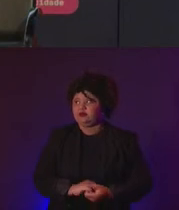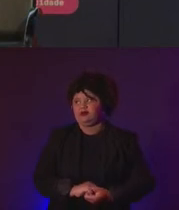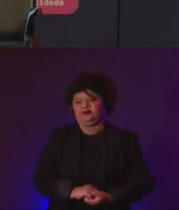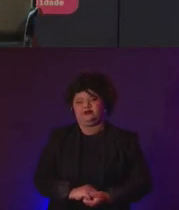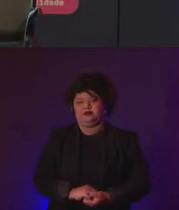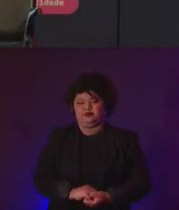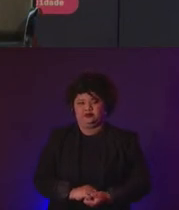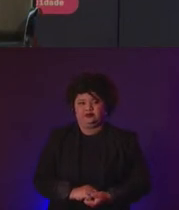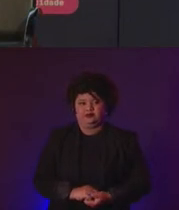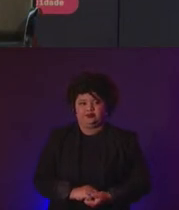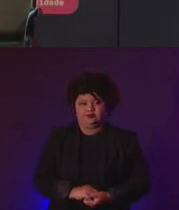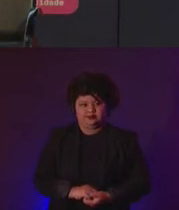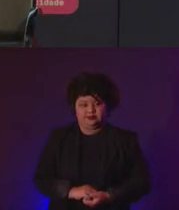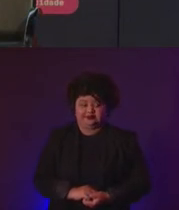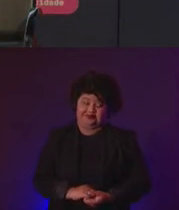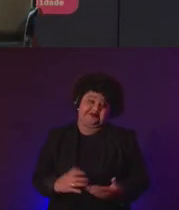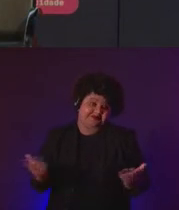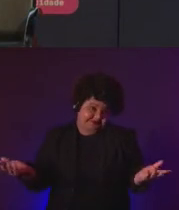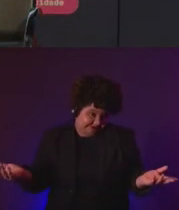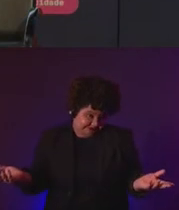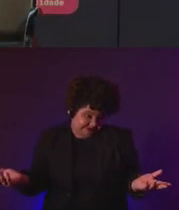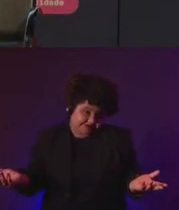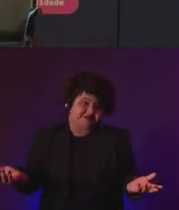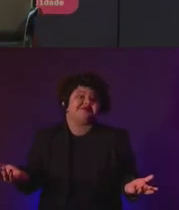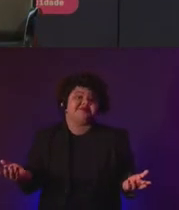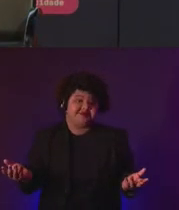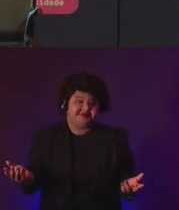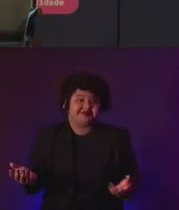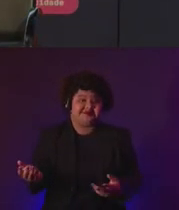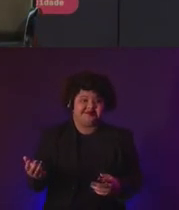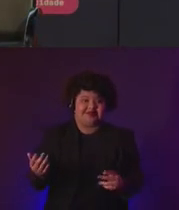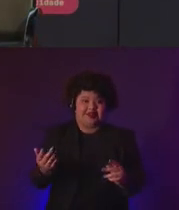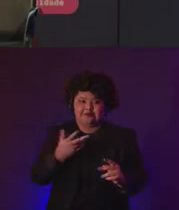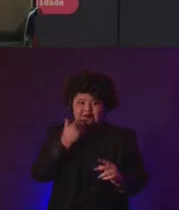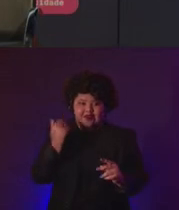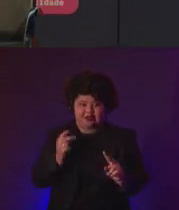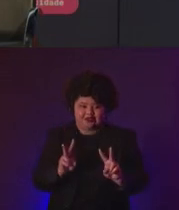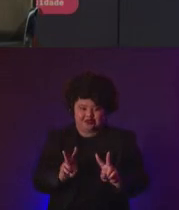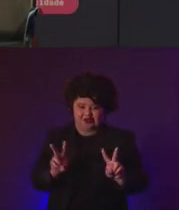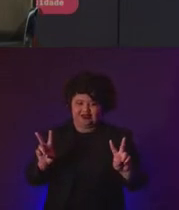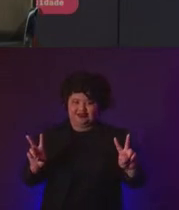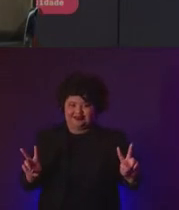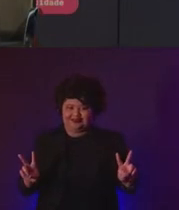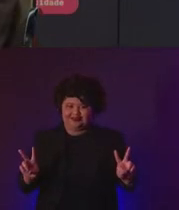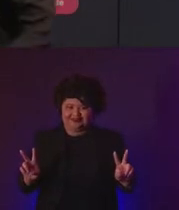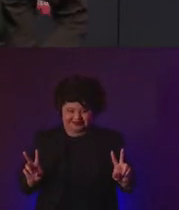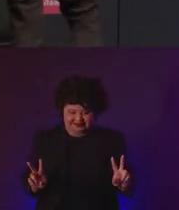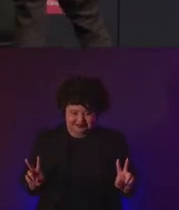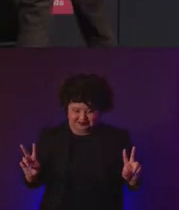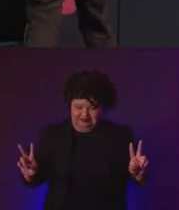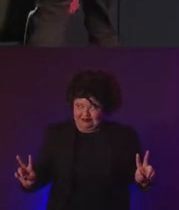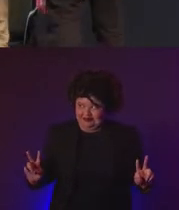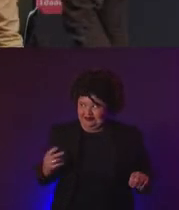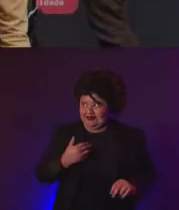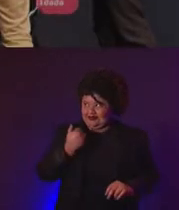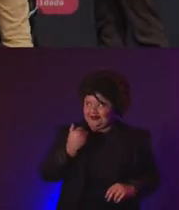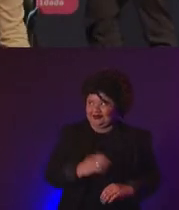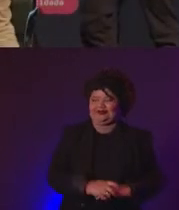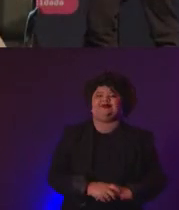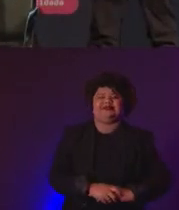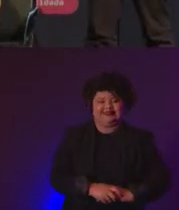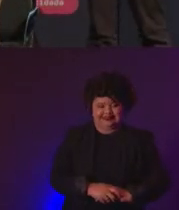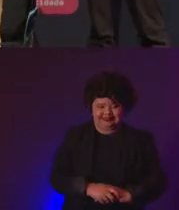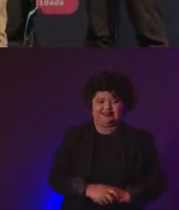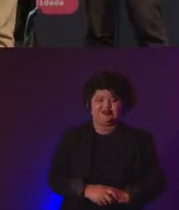Okay. Come here, the two to this side, two to that side. And, well, we all have